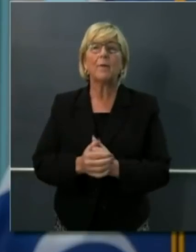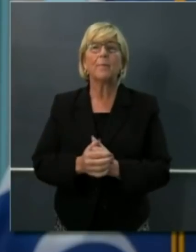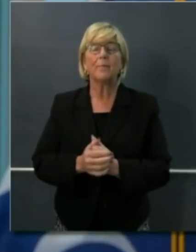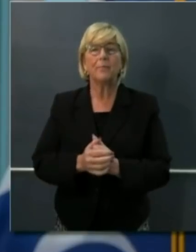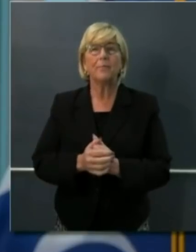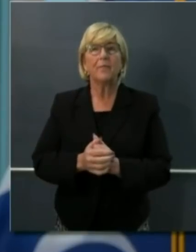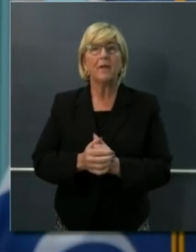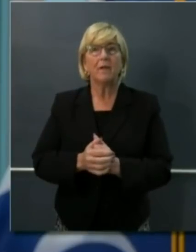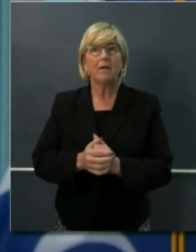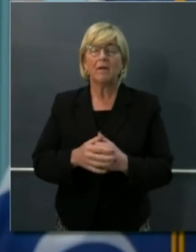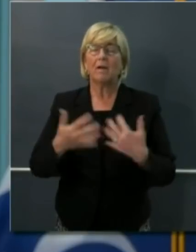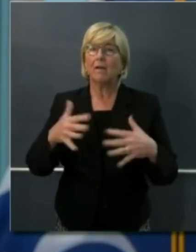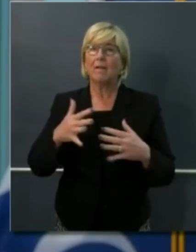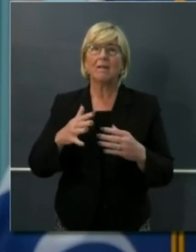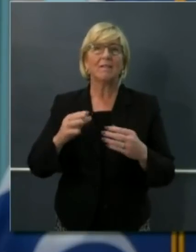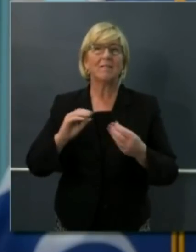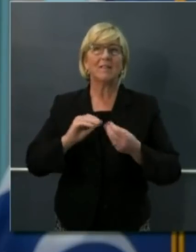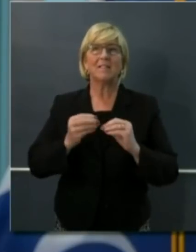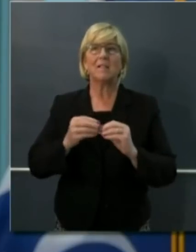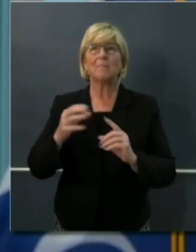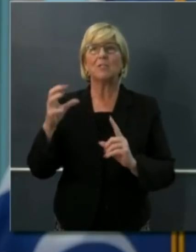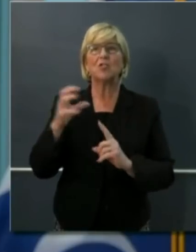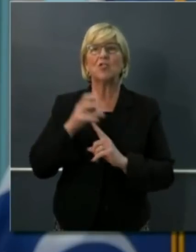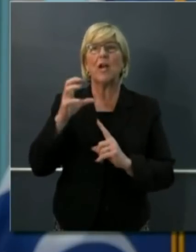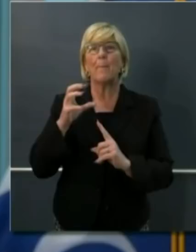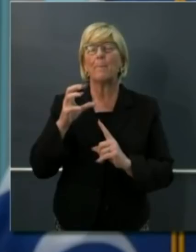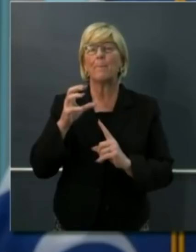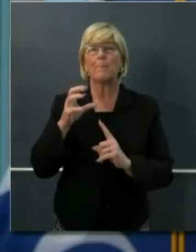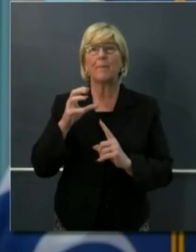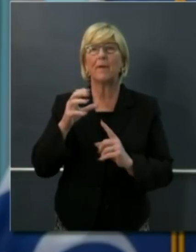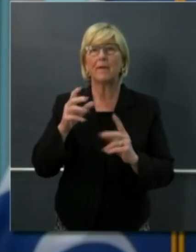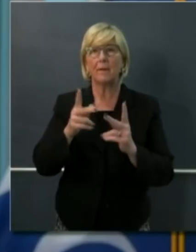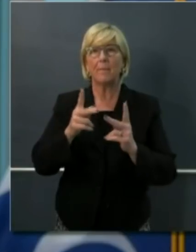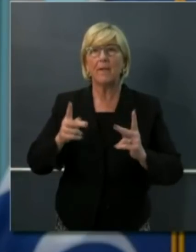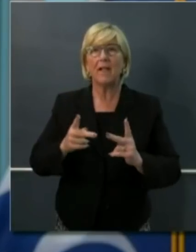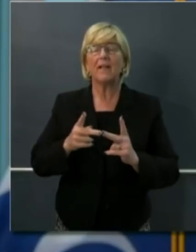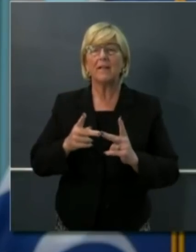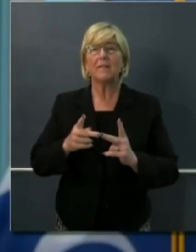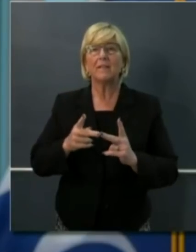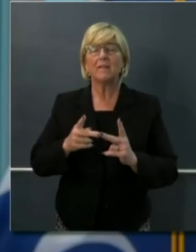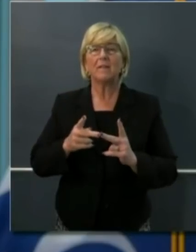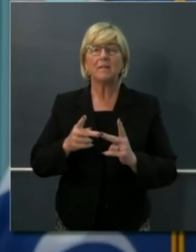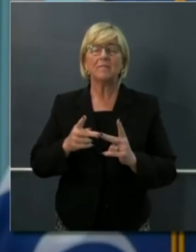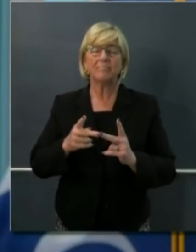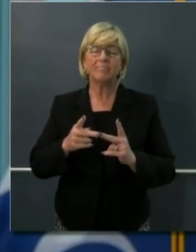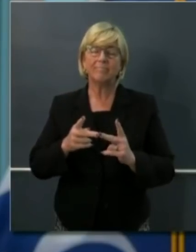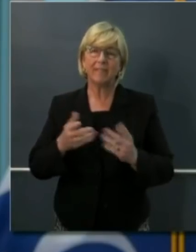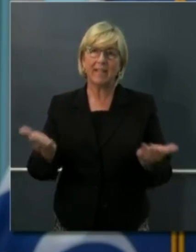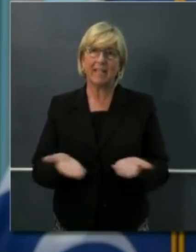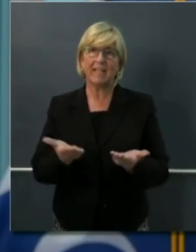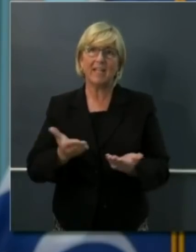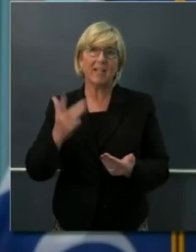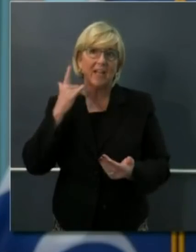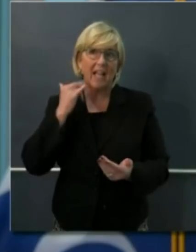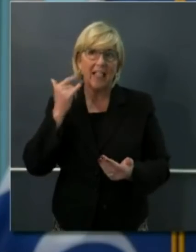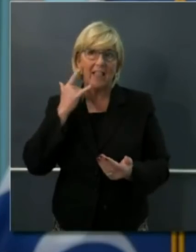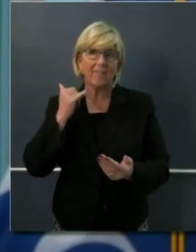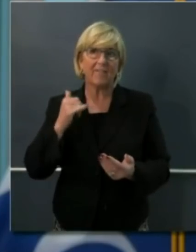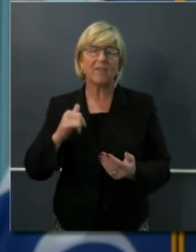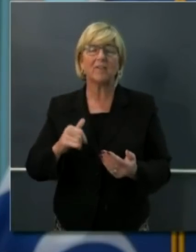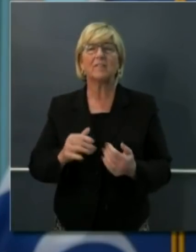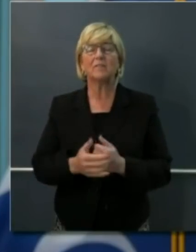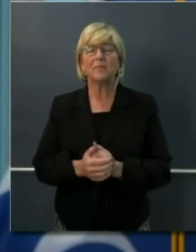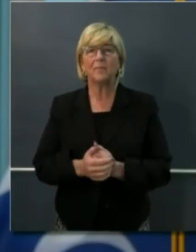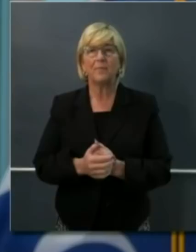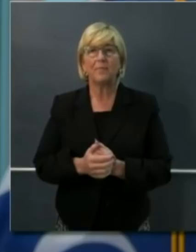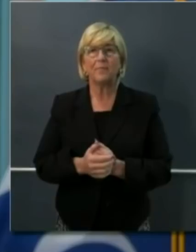It's respectfully among the most robust of any state in this nation. So therapeutics also is a category that guides